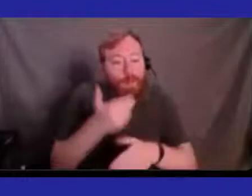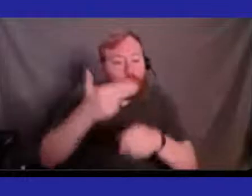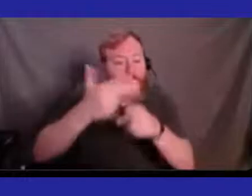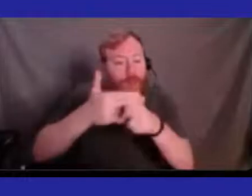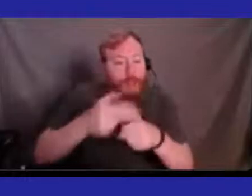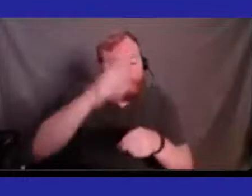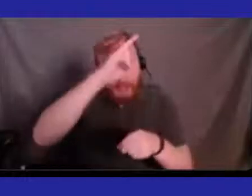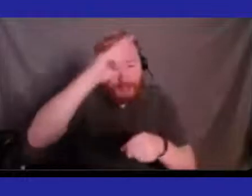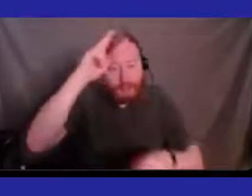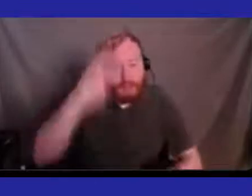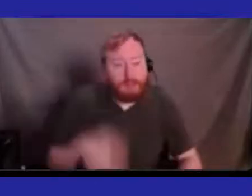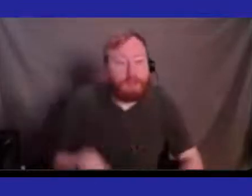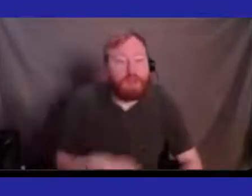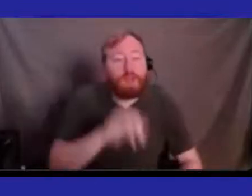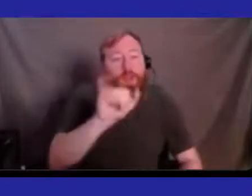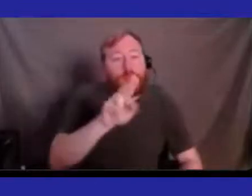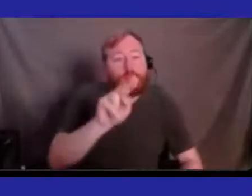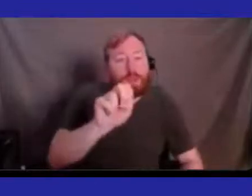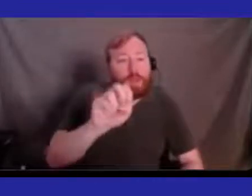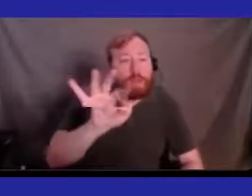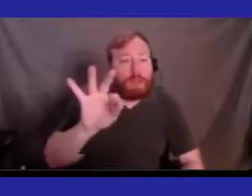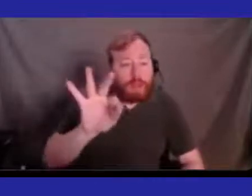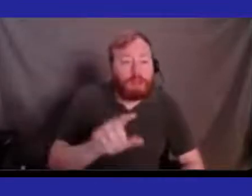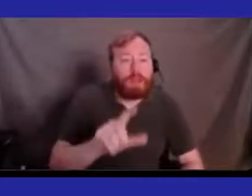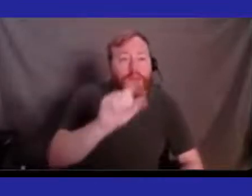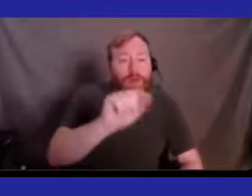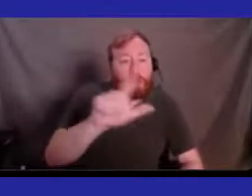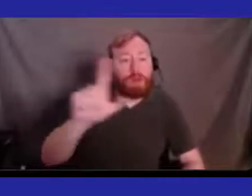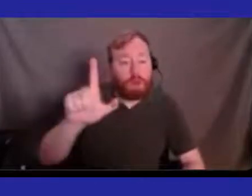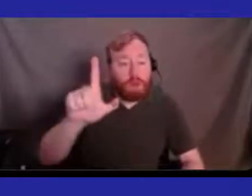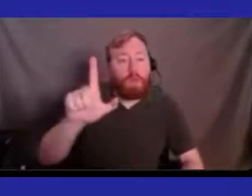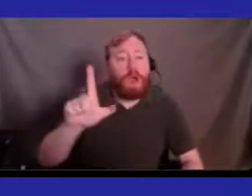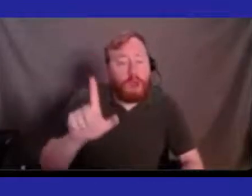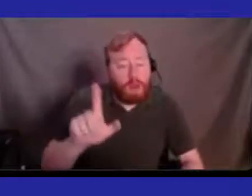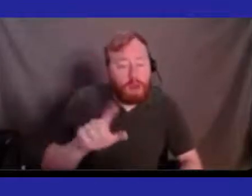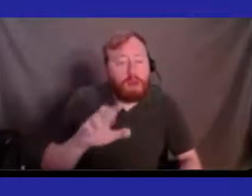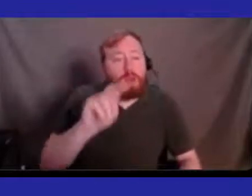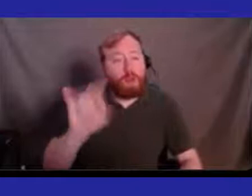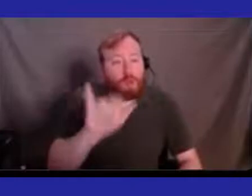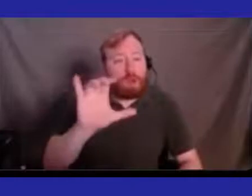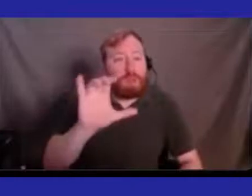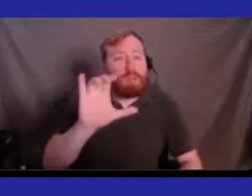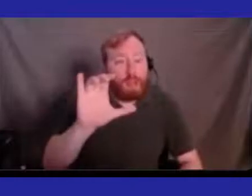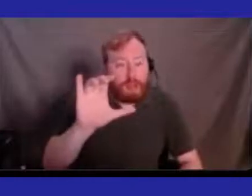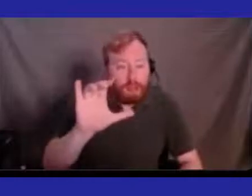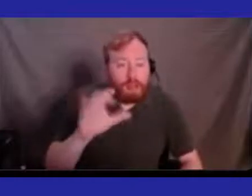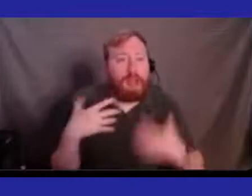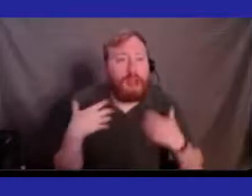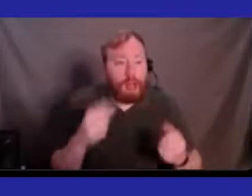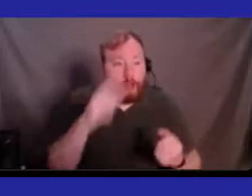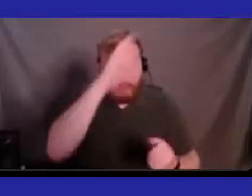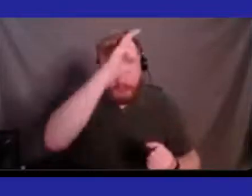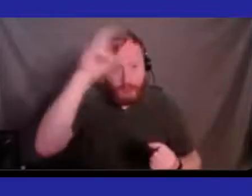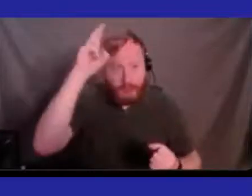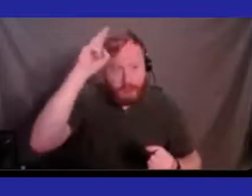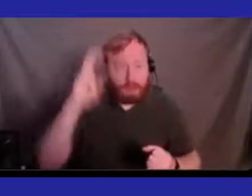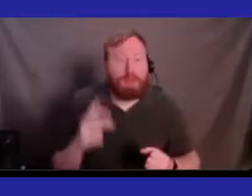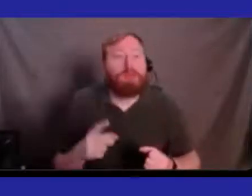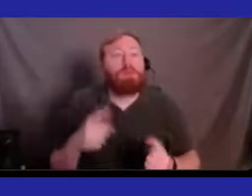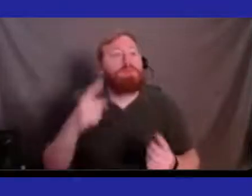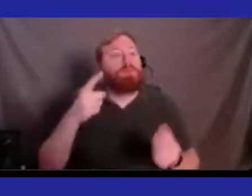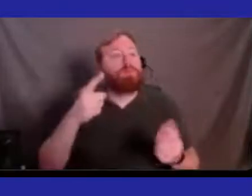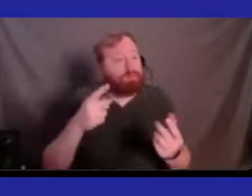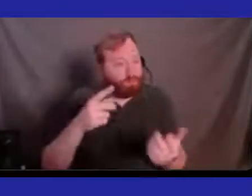City Health and Hospitals Board of Directors approved a resolution to rename the hospital